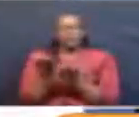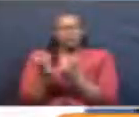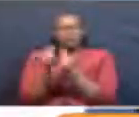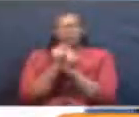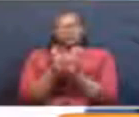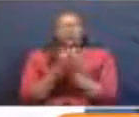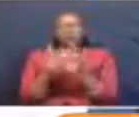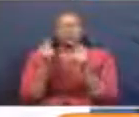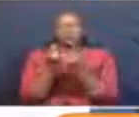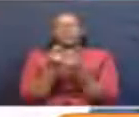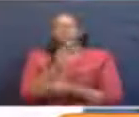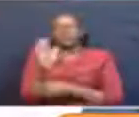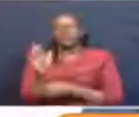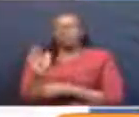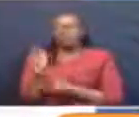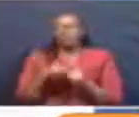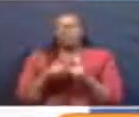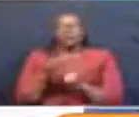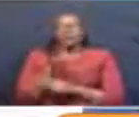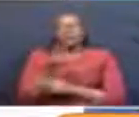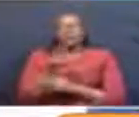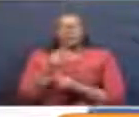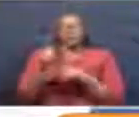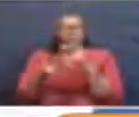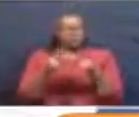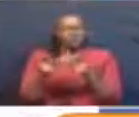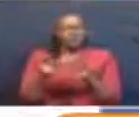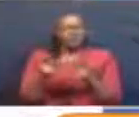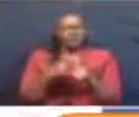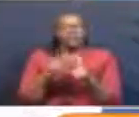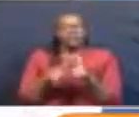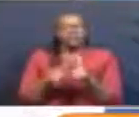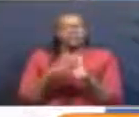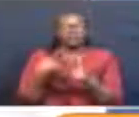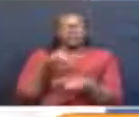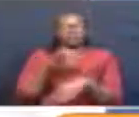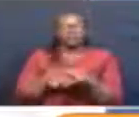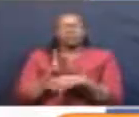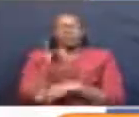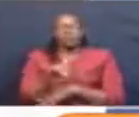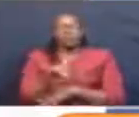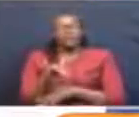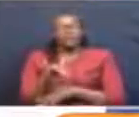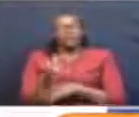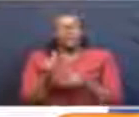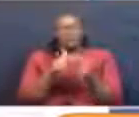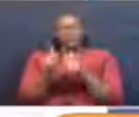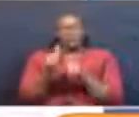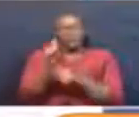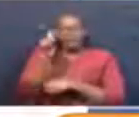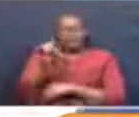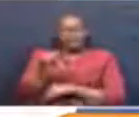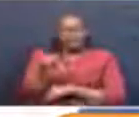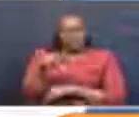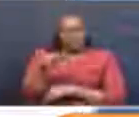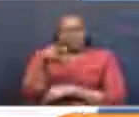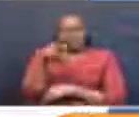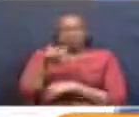Service together with his team. They looked at the entire process. We went further. We found that the administration